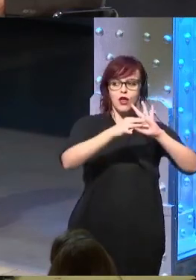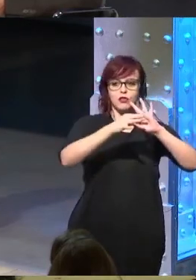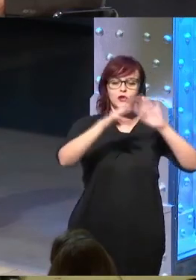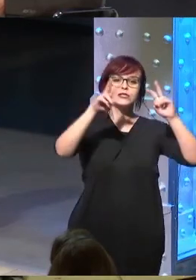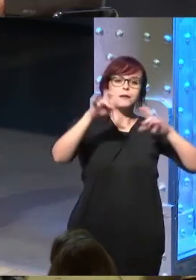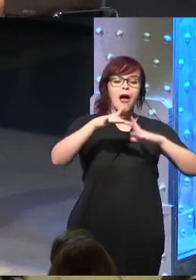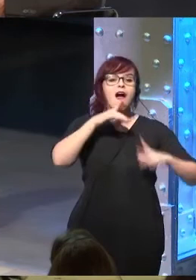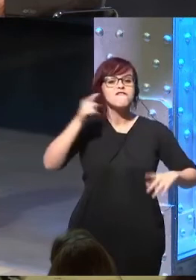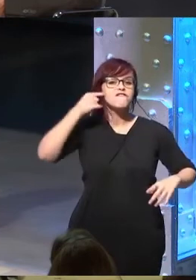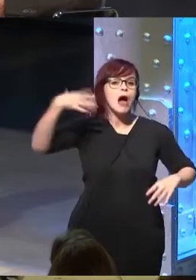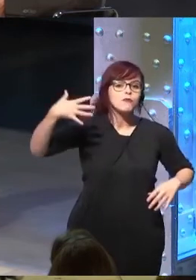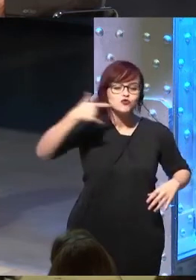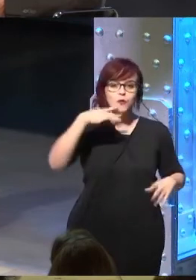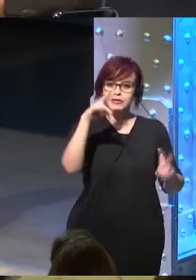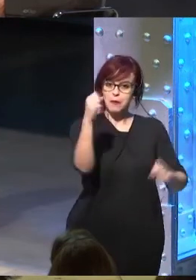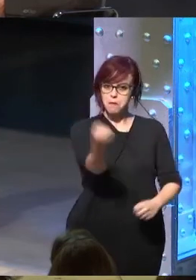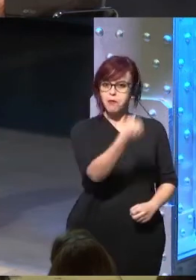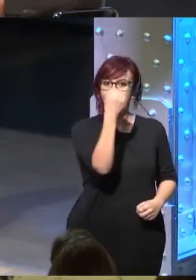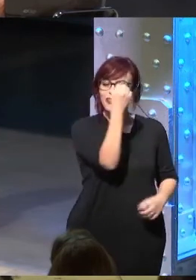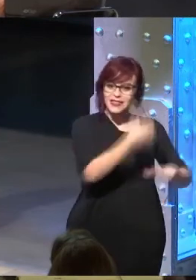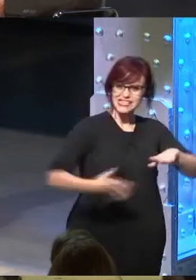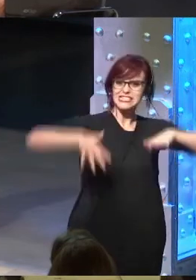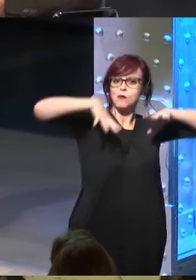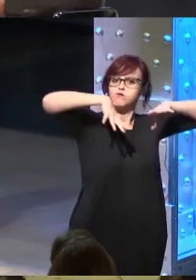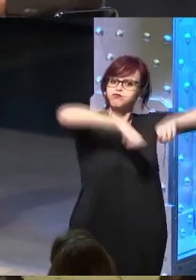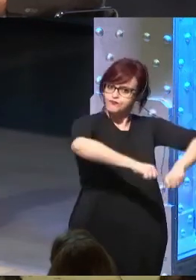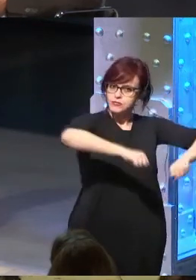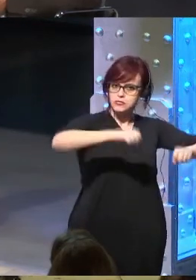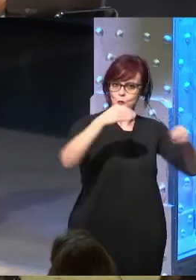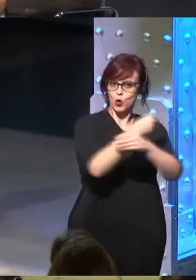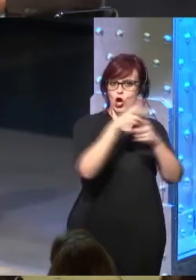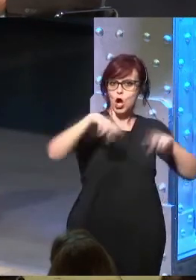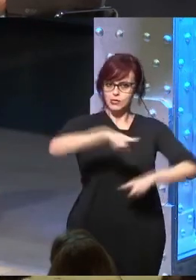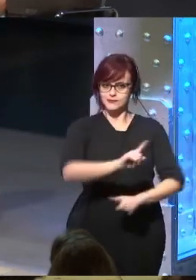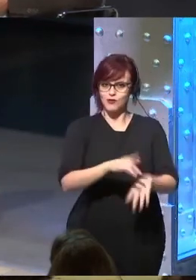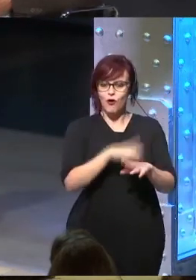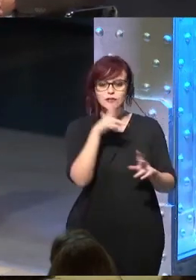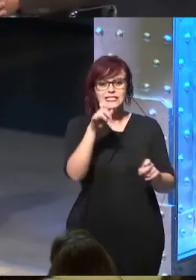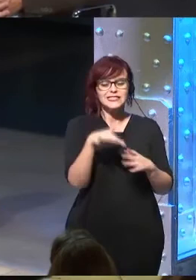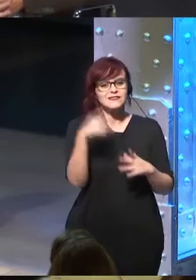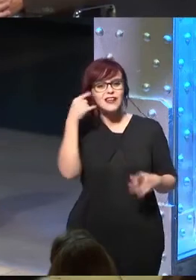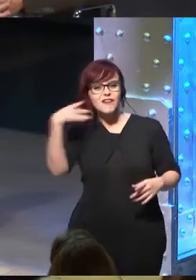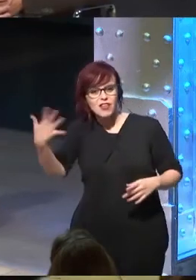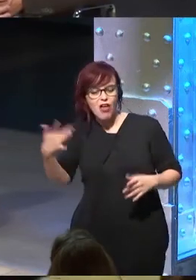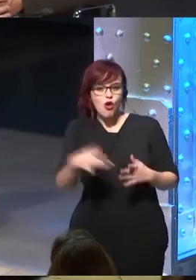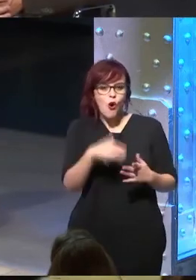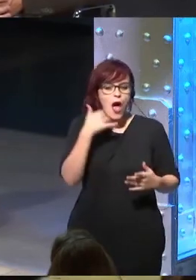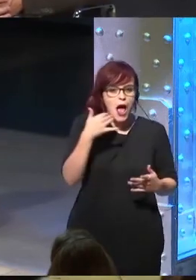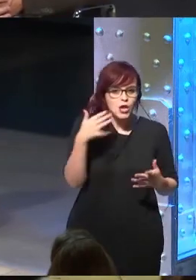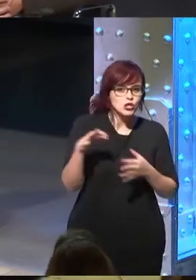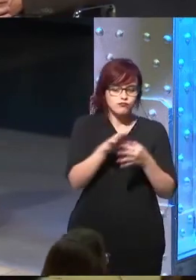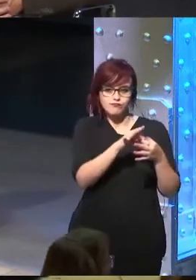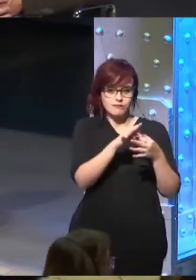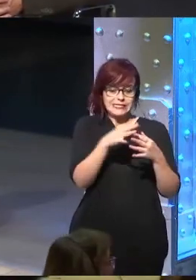ownership of it and the celebrity nature of it. But you know, if I was on